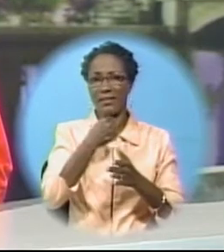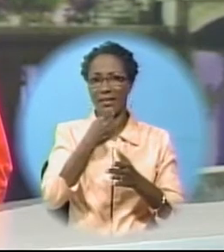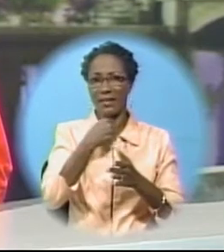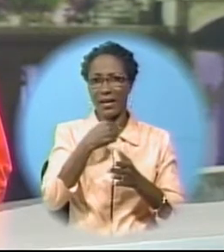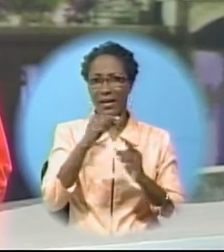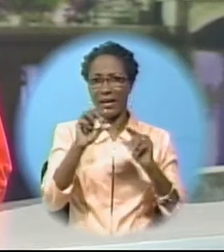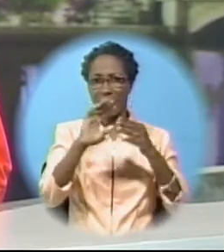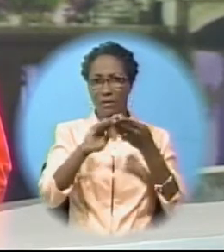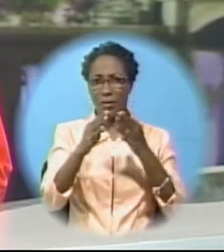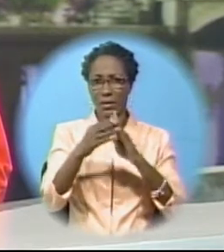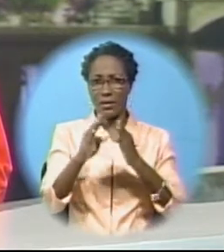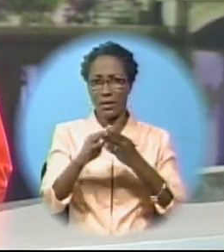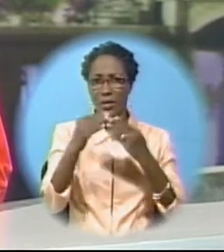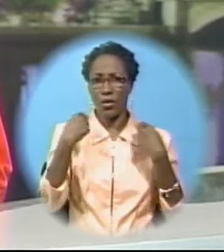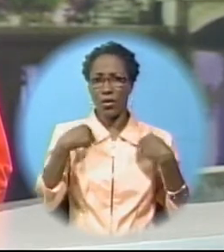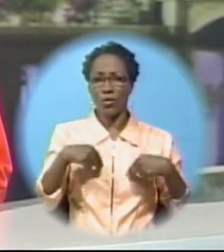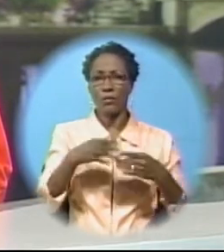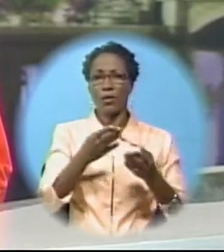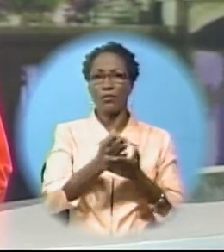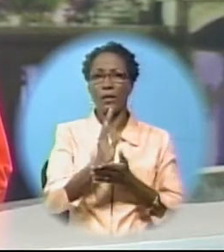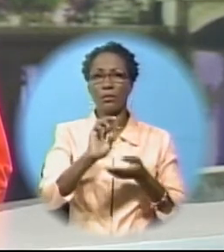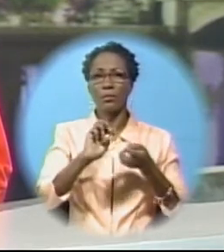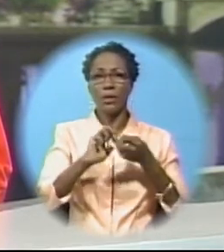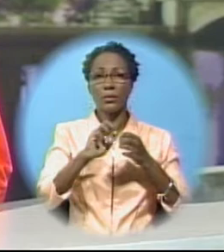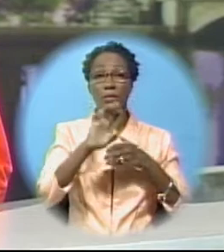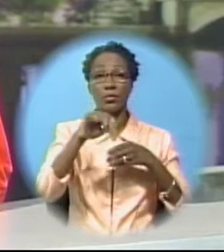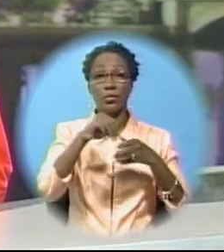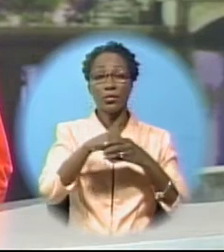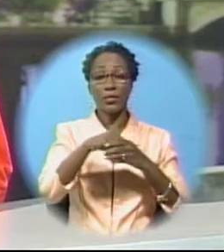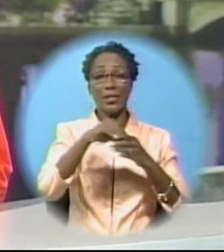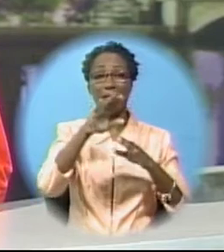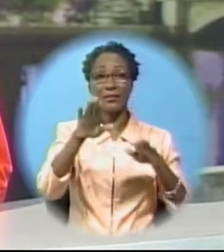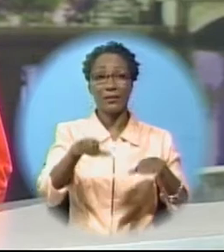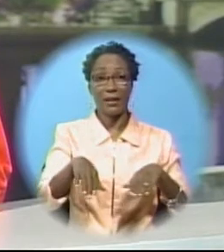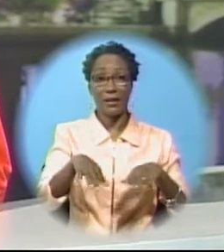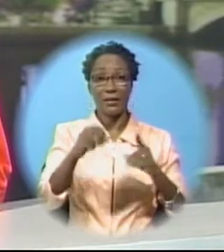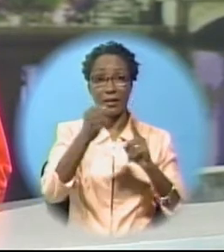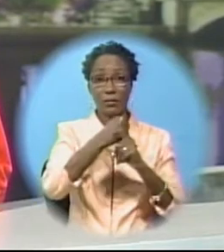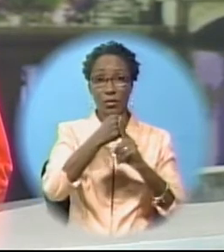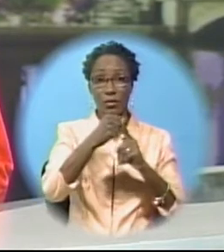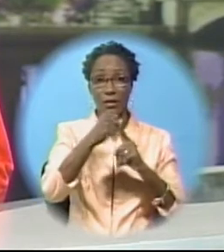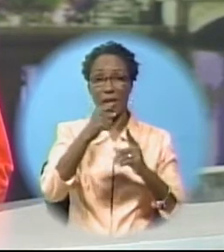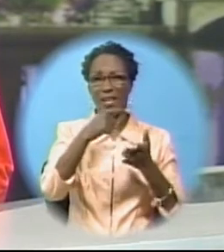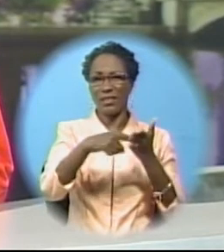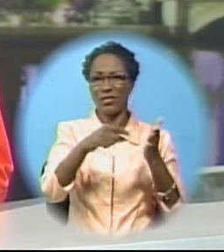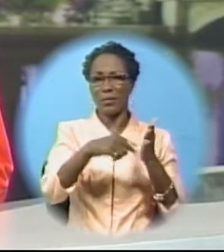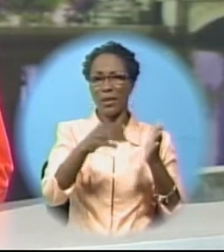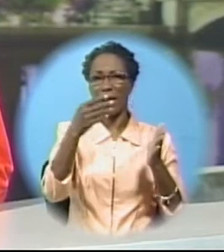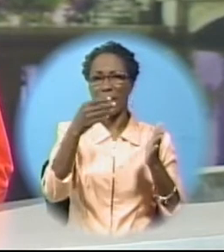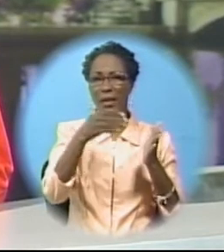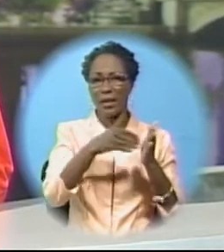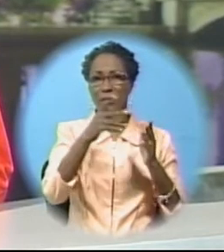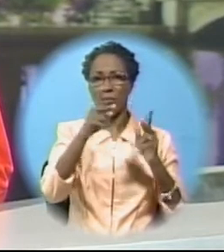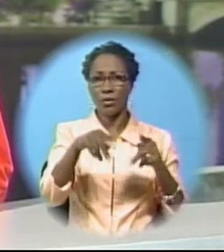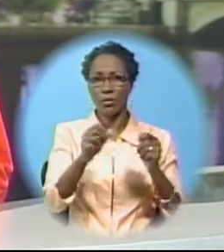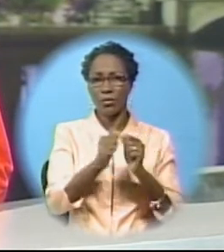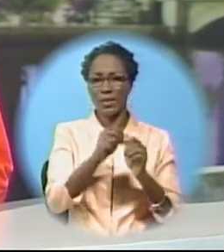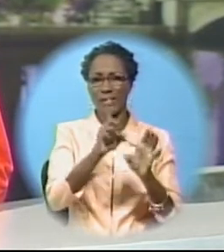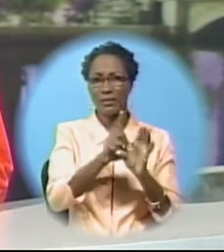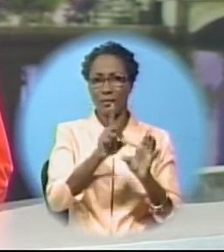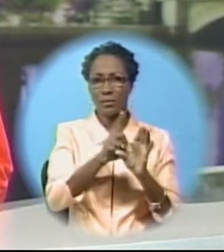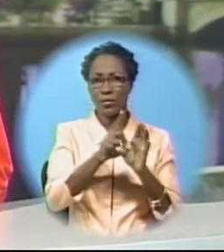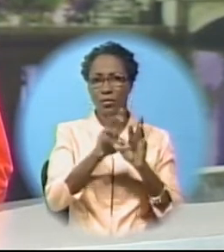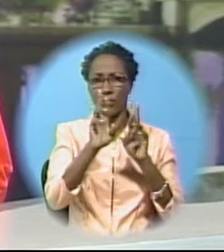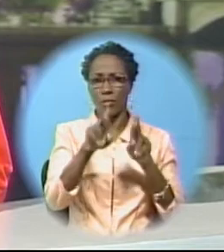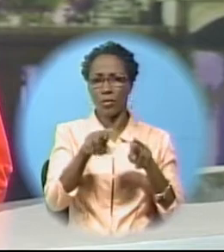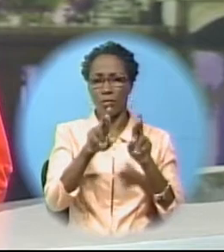human rights problems included child abuse and discrimination against persons with disabilities. The report highlighted government efforts to